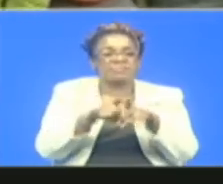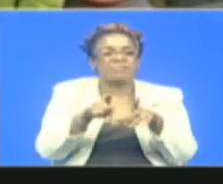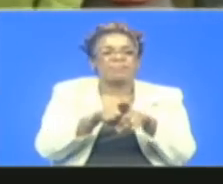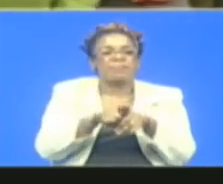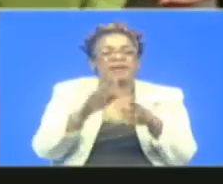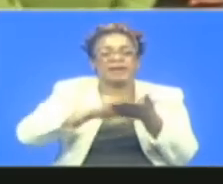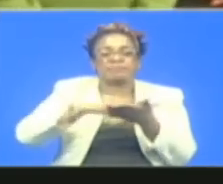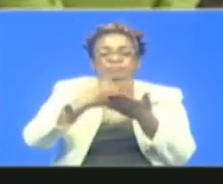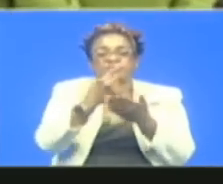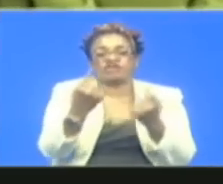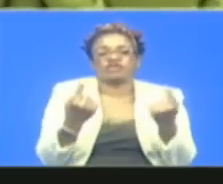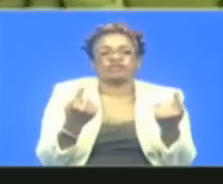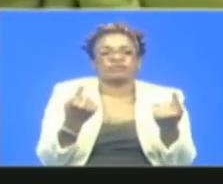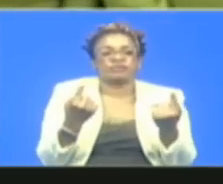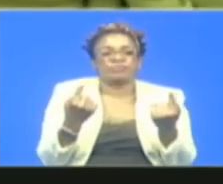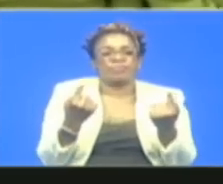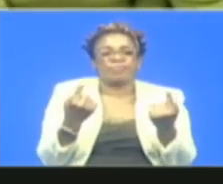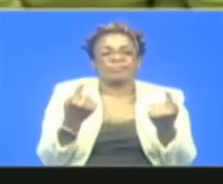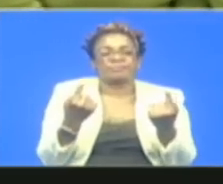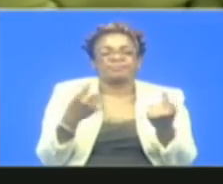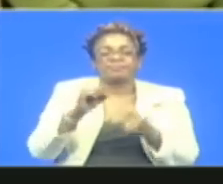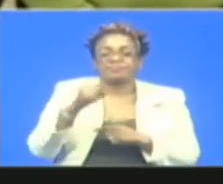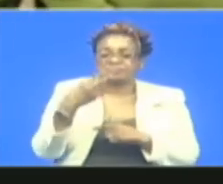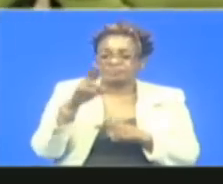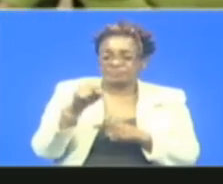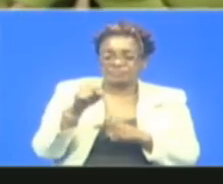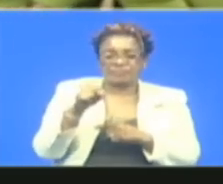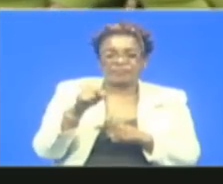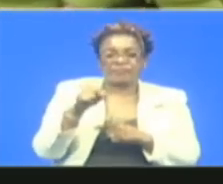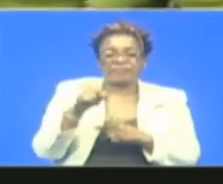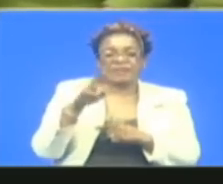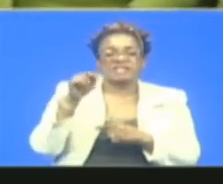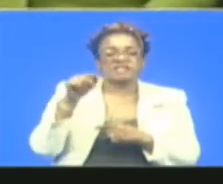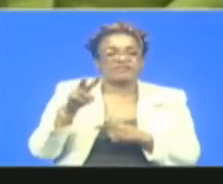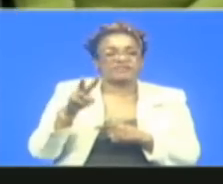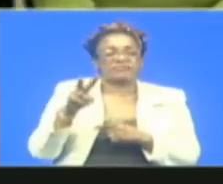a laptop each. Sharon Baranga, NTV.